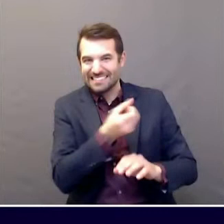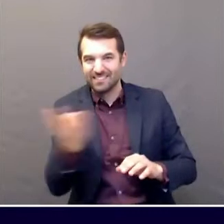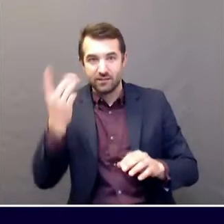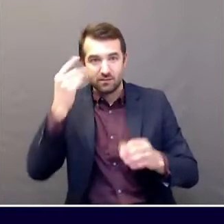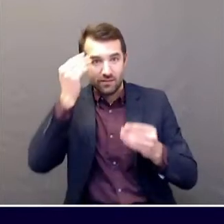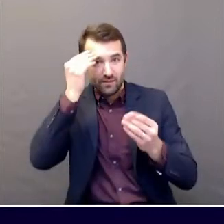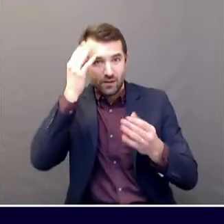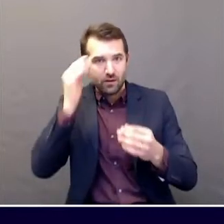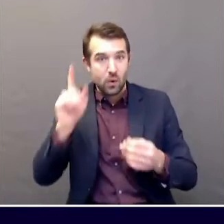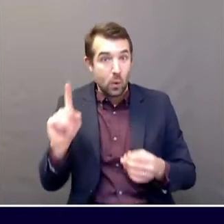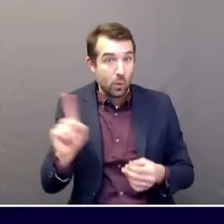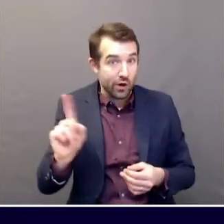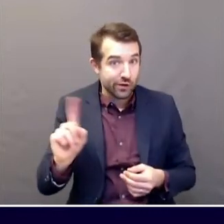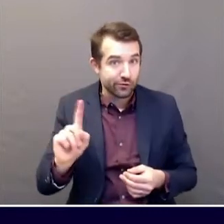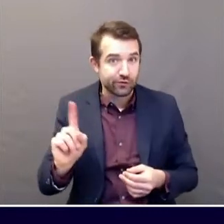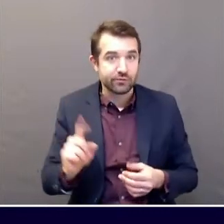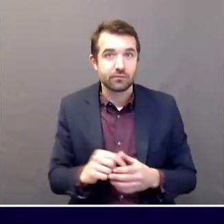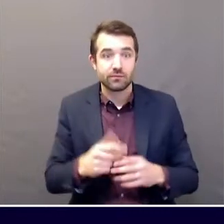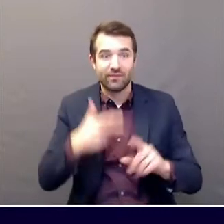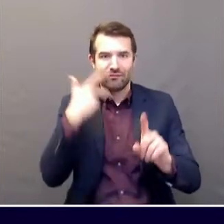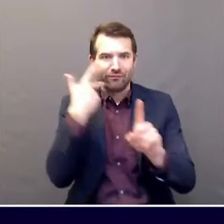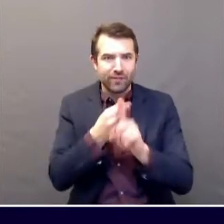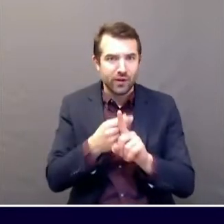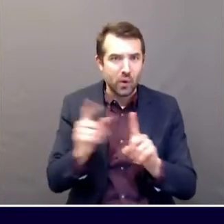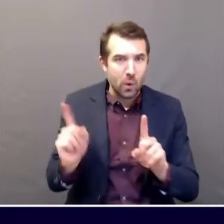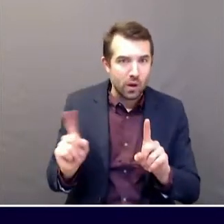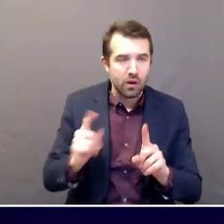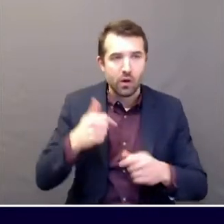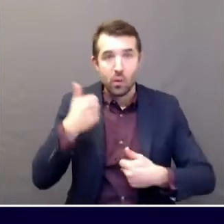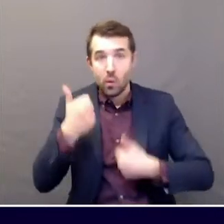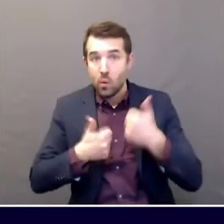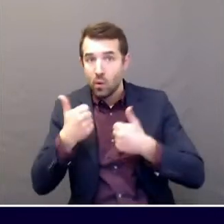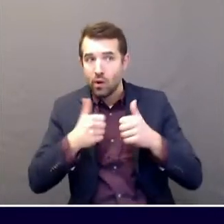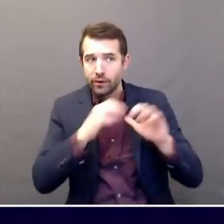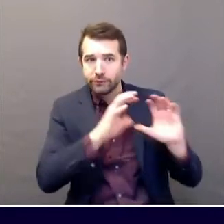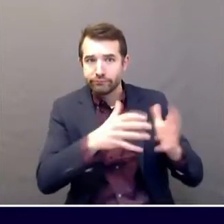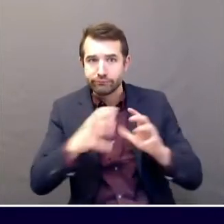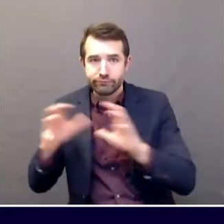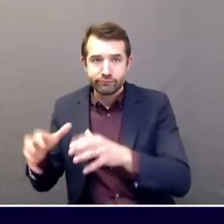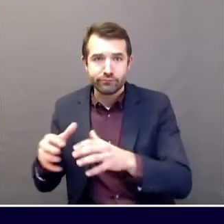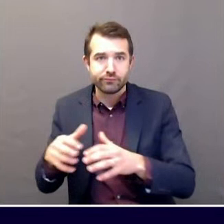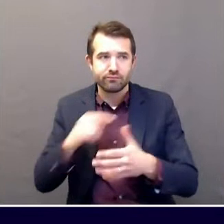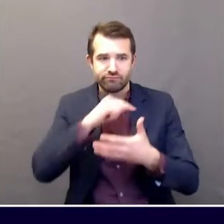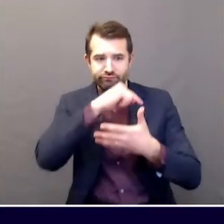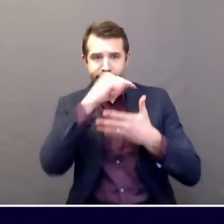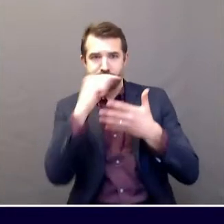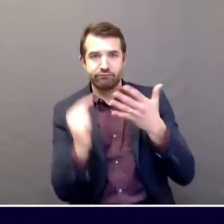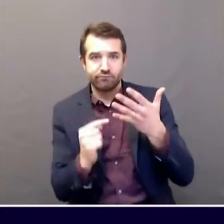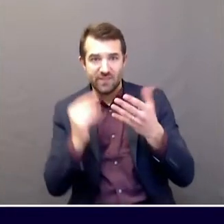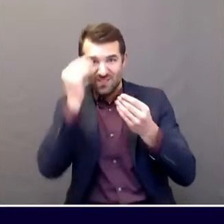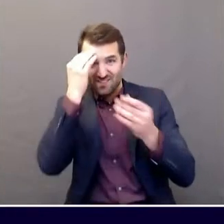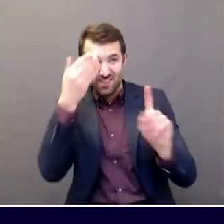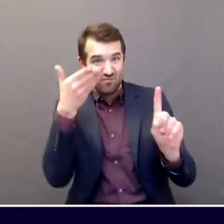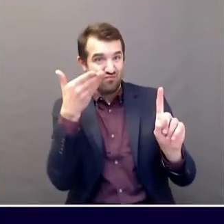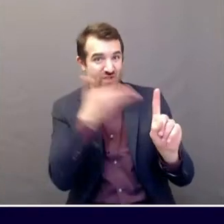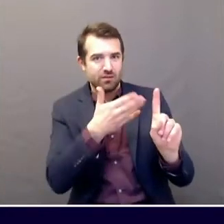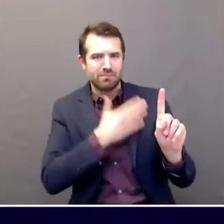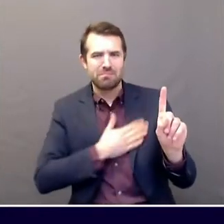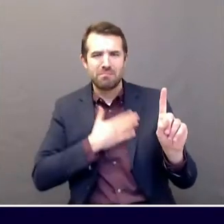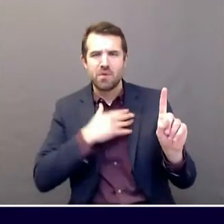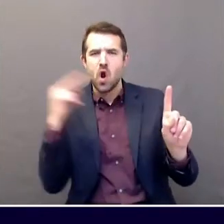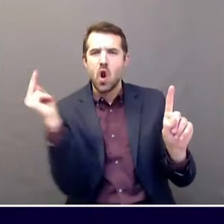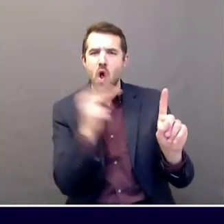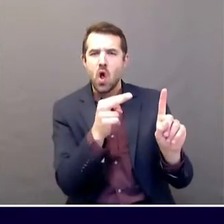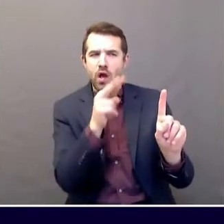being vaccinated, which categories they fall into, so on and so forth. And so I'd urge everyone to take a look at that dashboard.